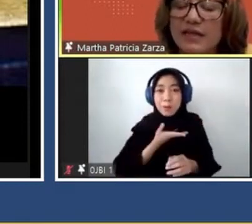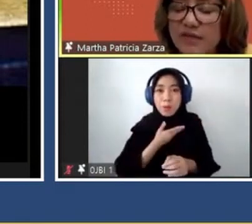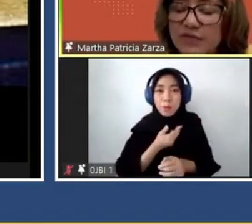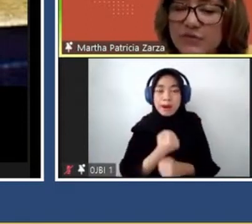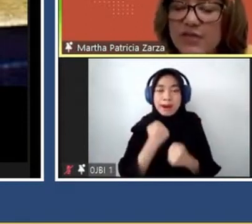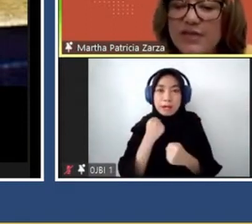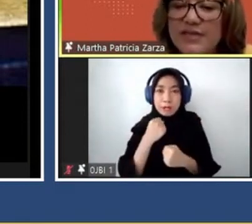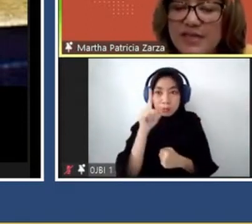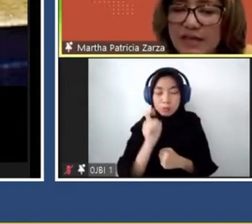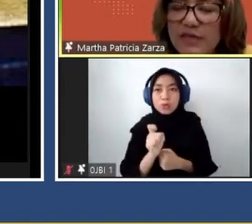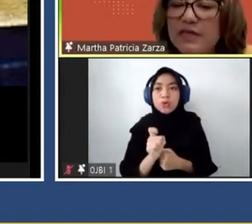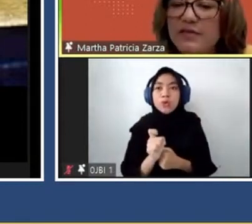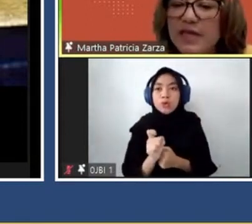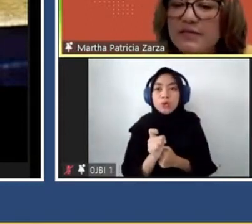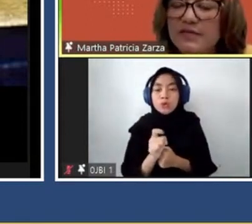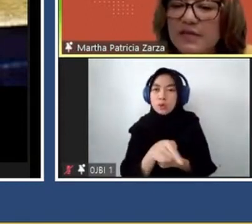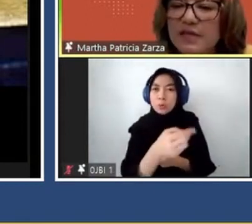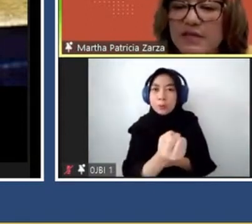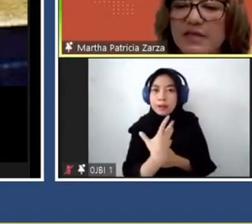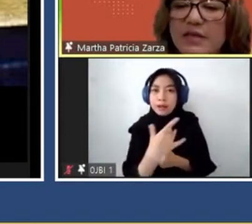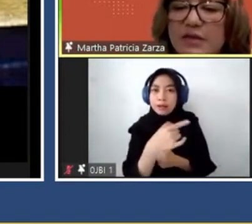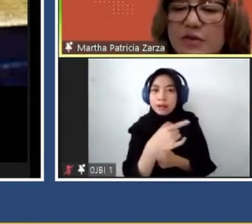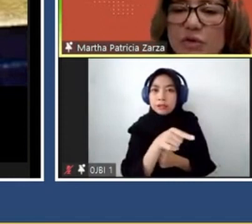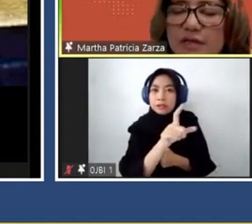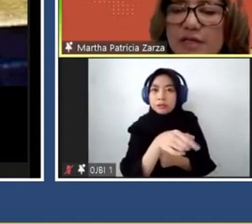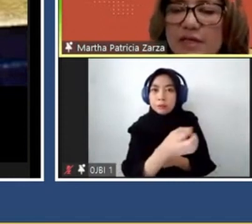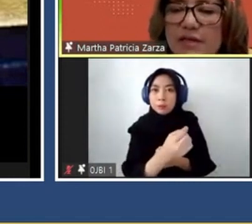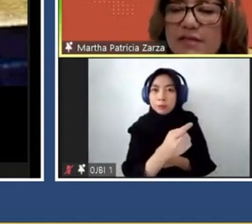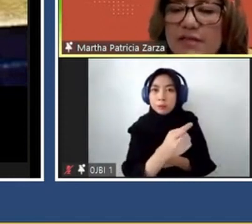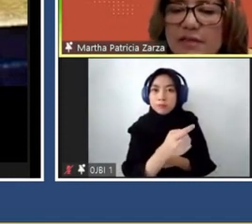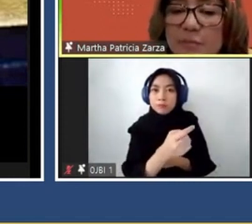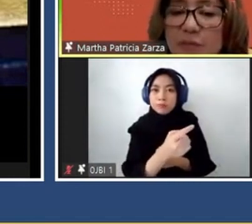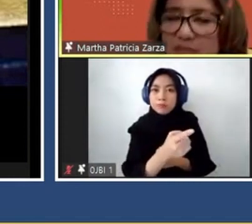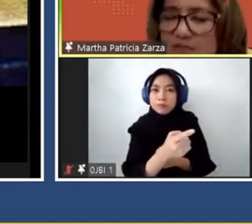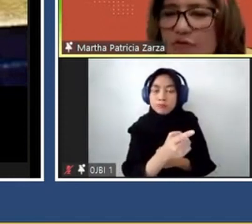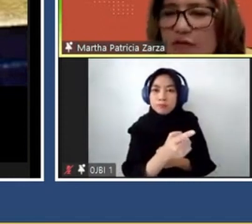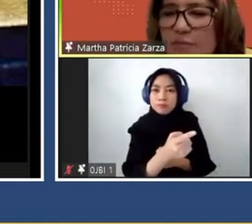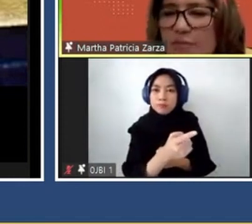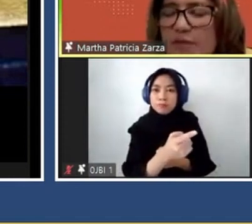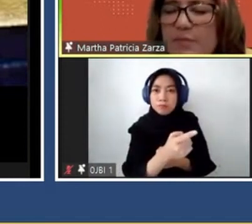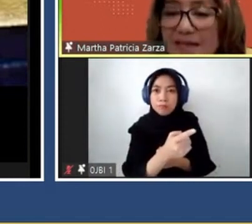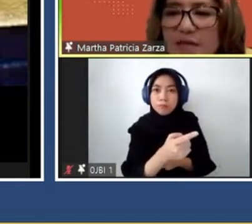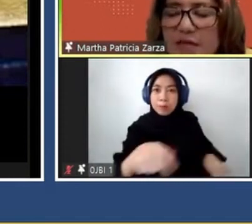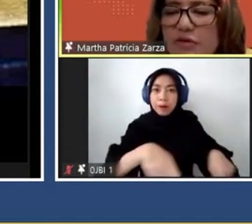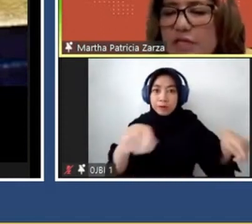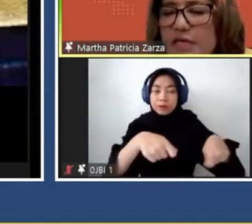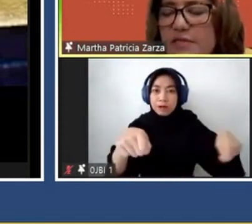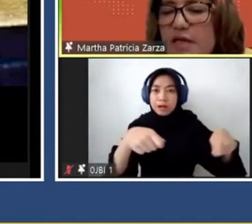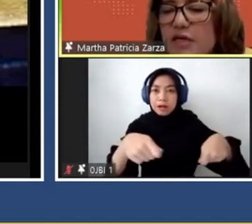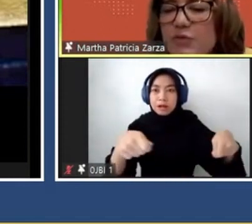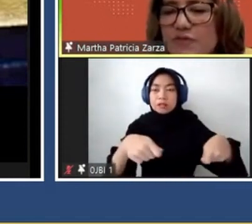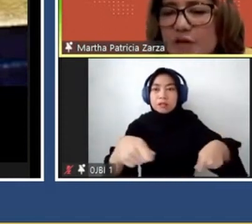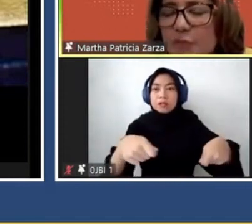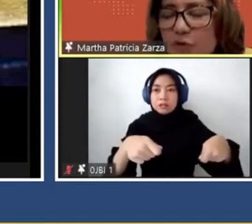in the interviews they said that cooking the meals for them, mainly the